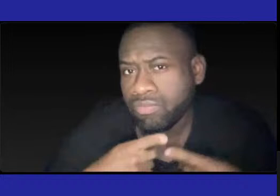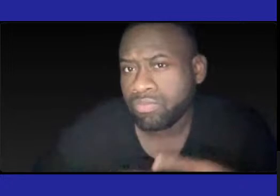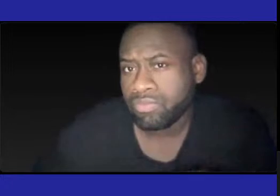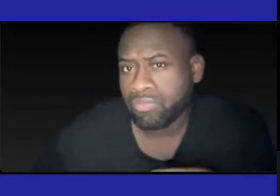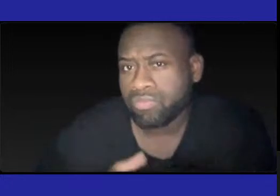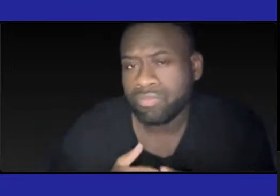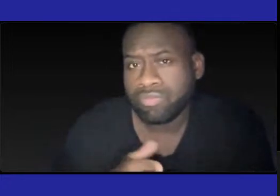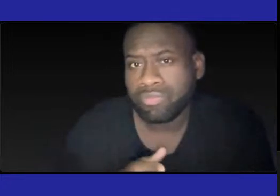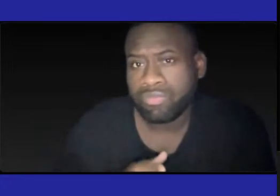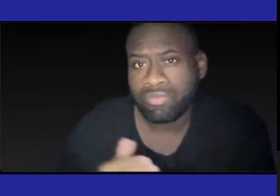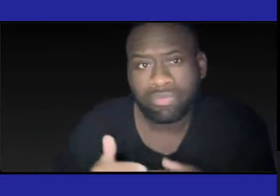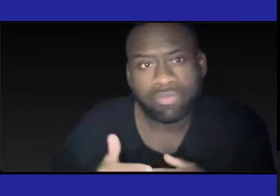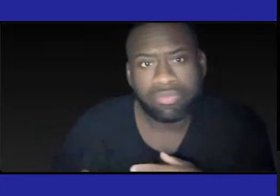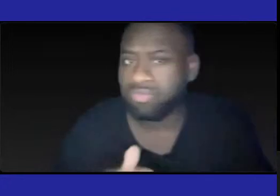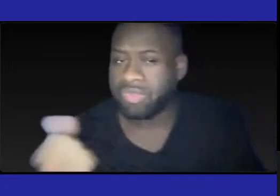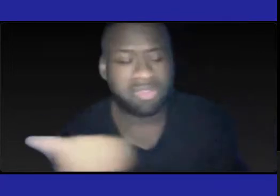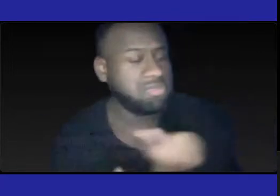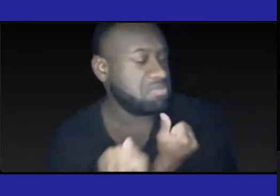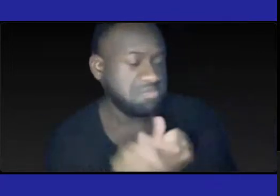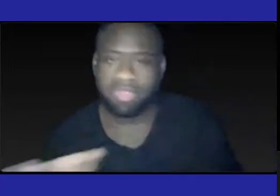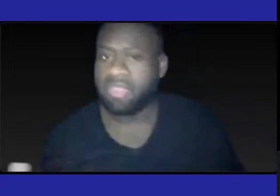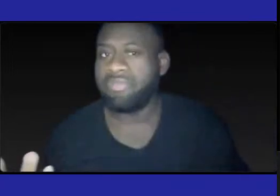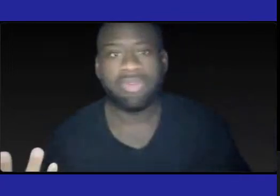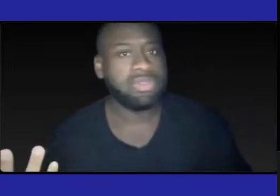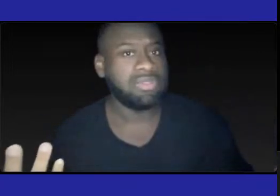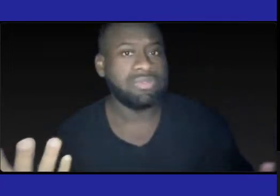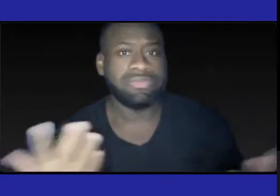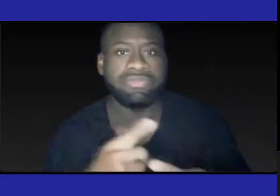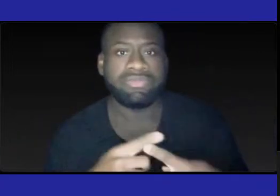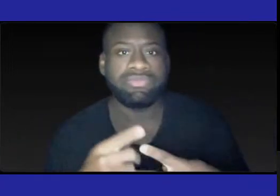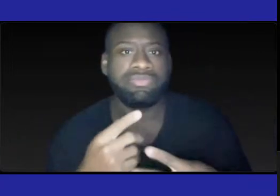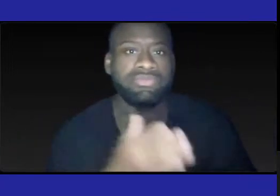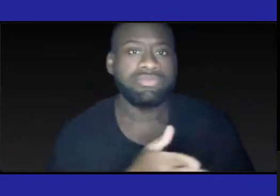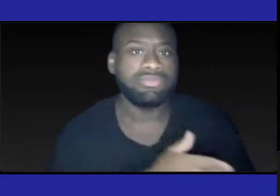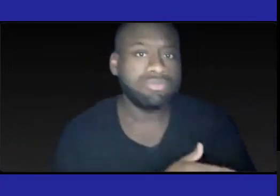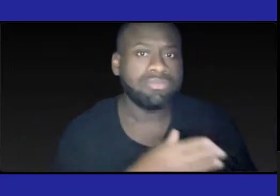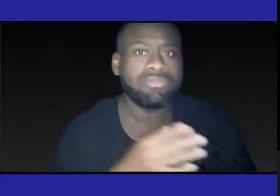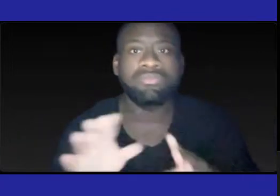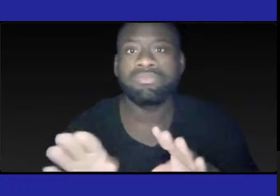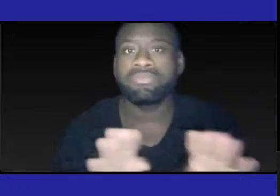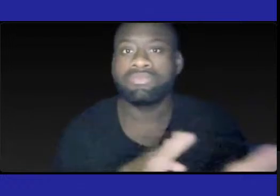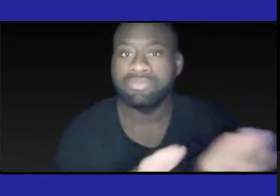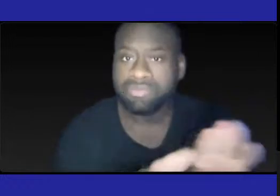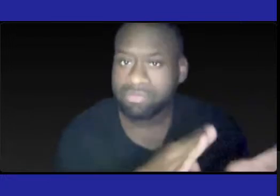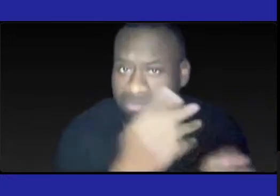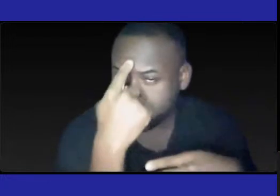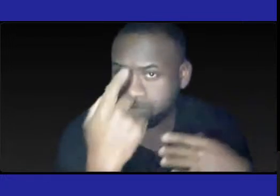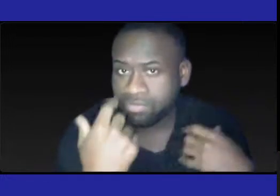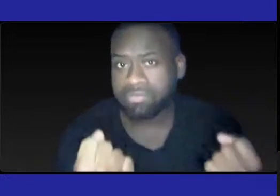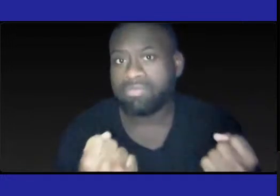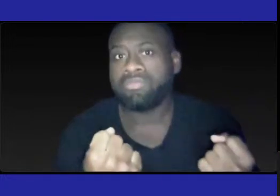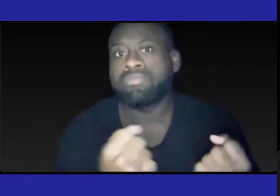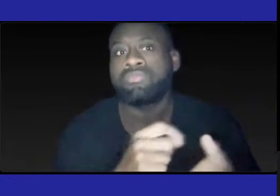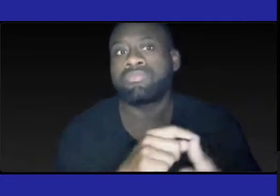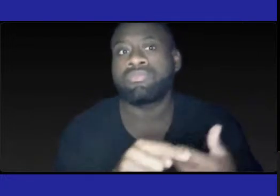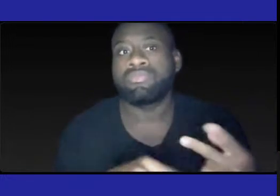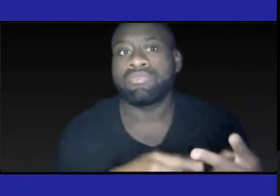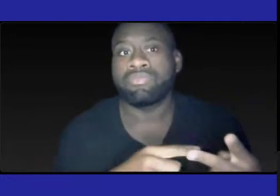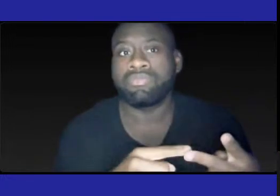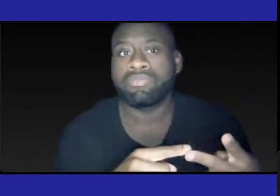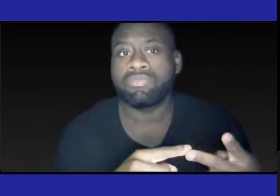everything. It's pre-existing behavioral health conditions as well as the peripartum mood disorders. And